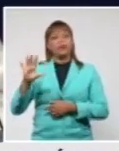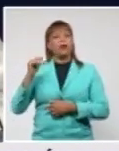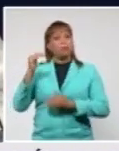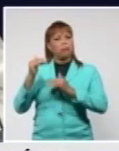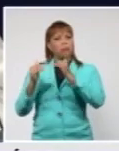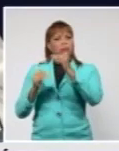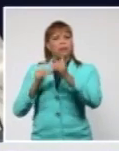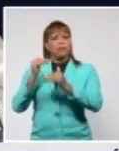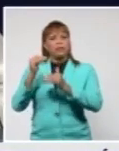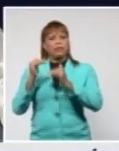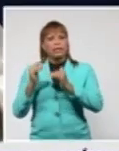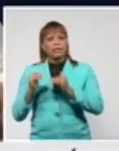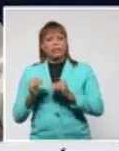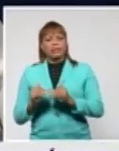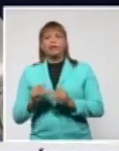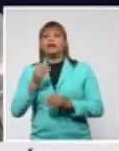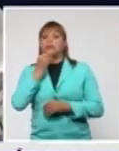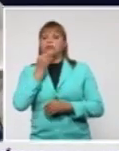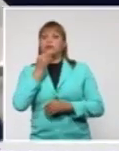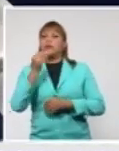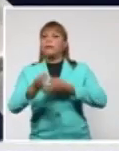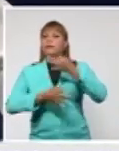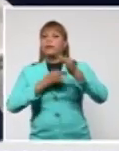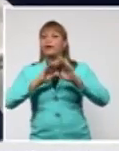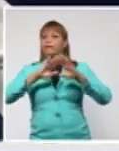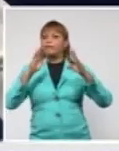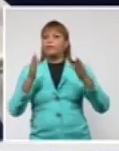cases. 19, or